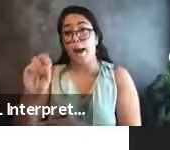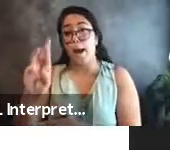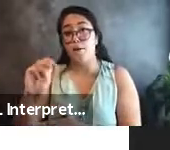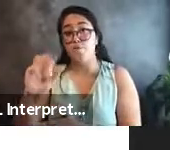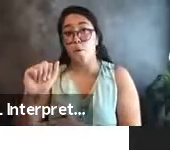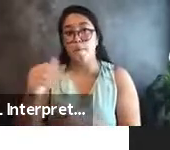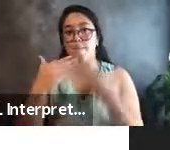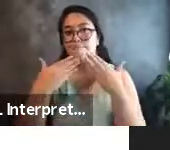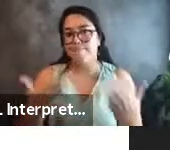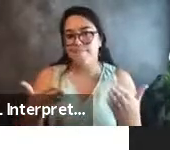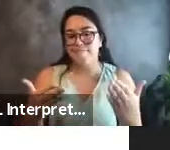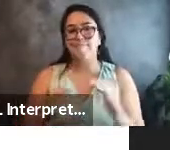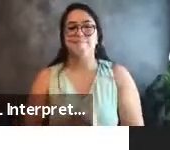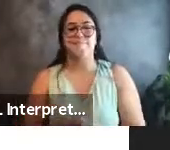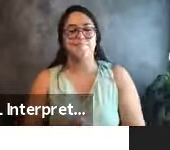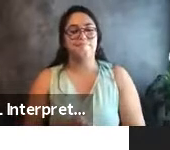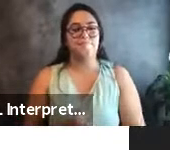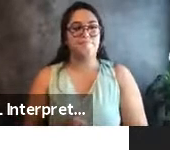Thank you.